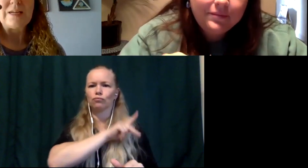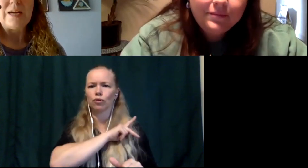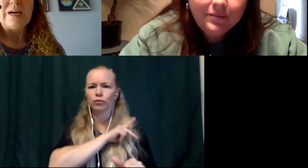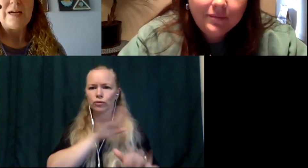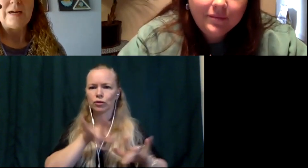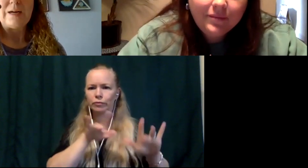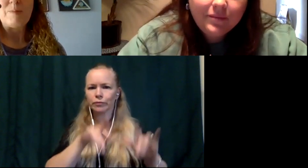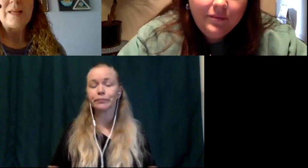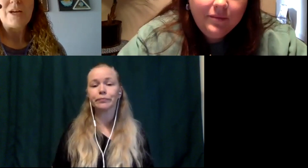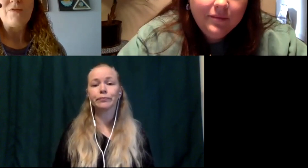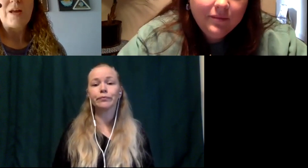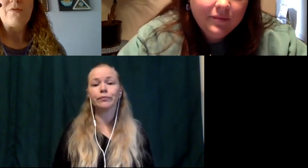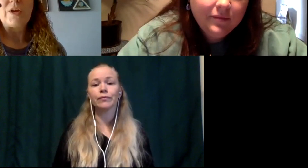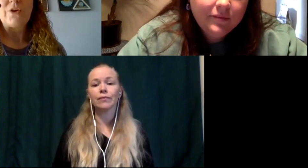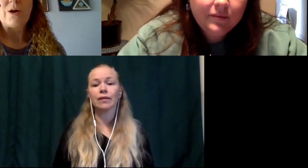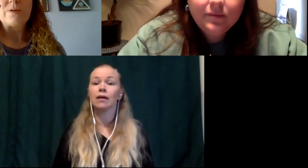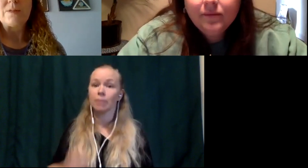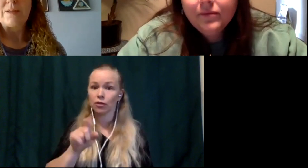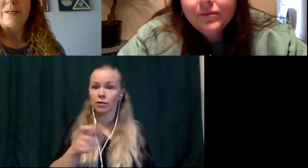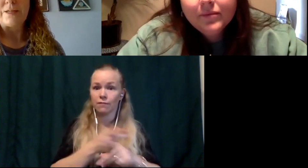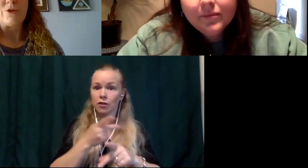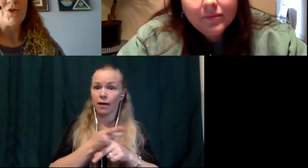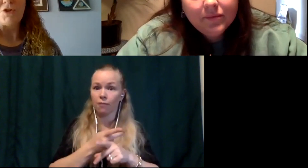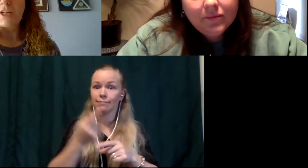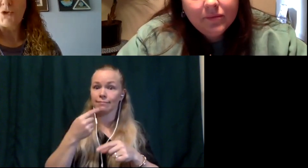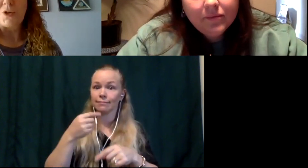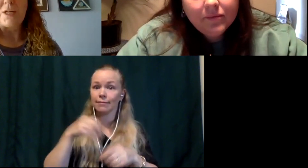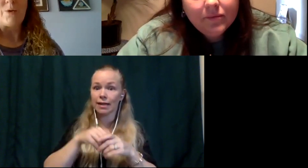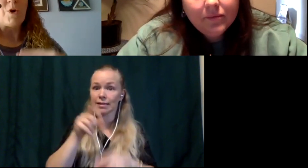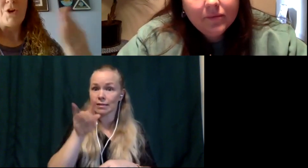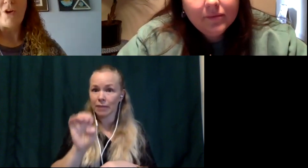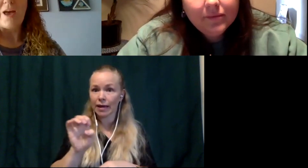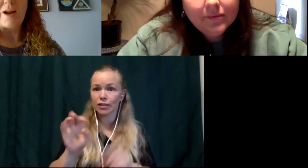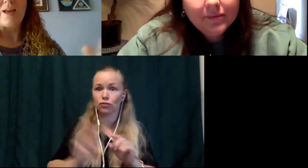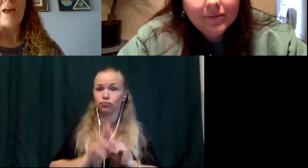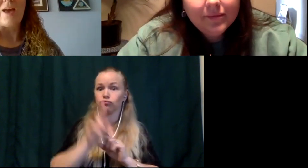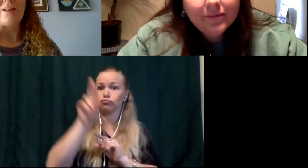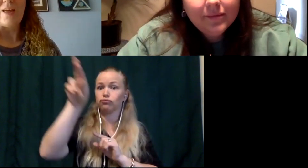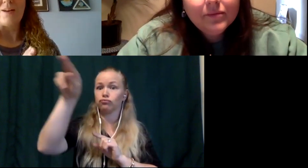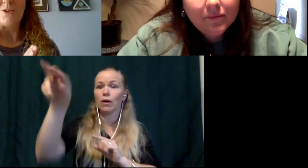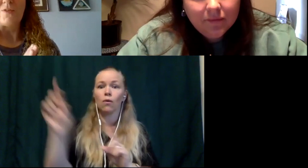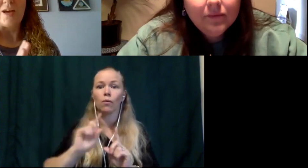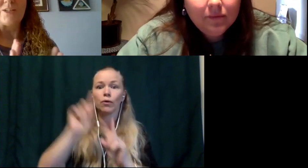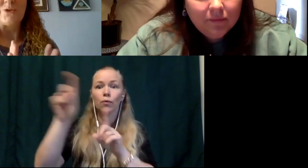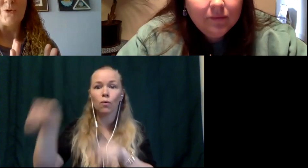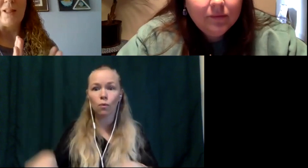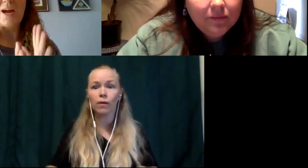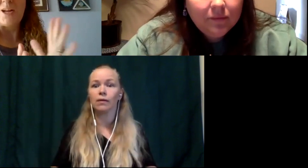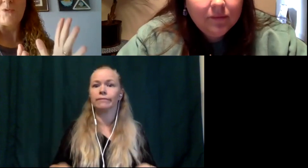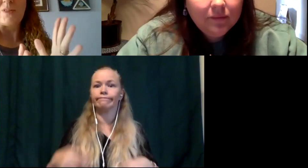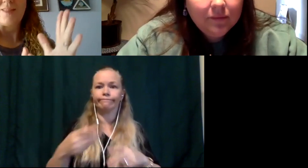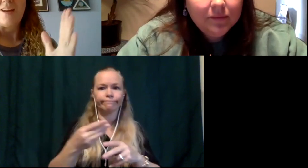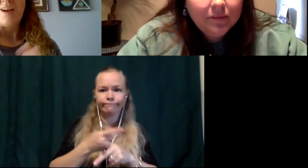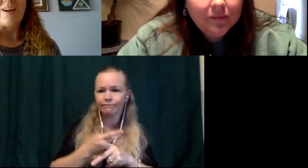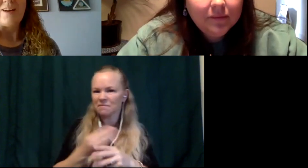and. But yeah, you've got to figure out your trajectory and where you're heading, and that you've got to align